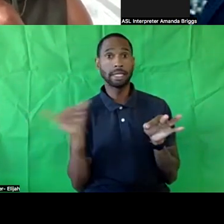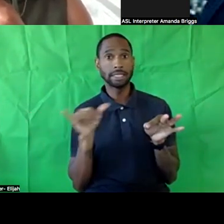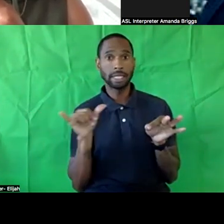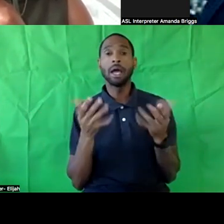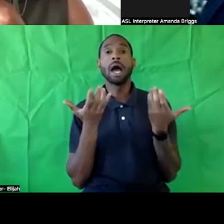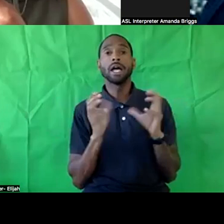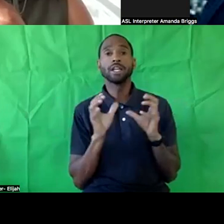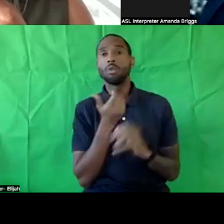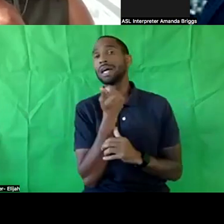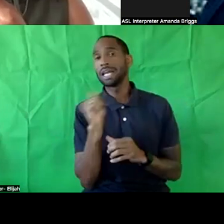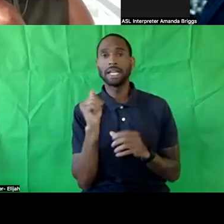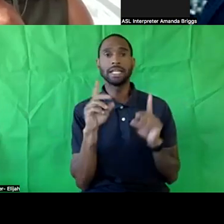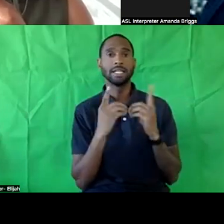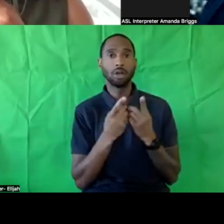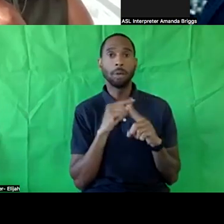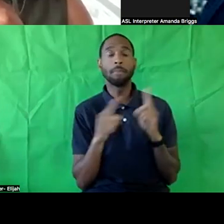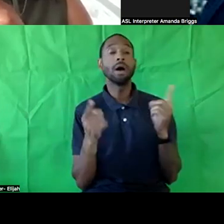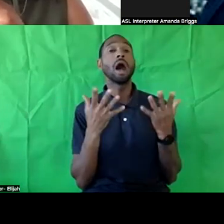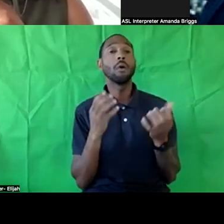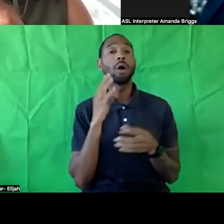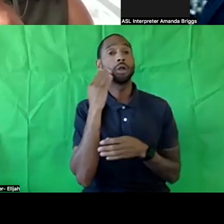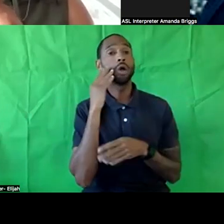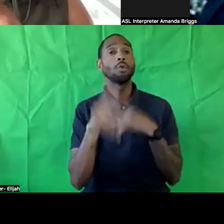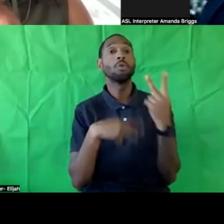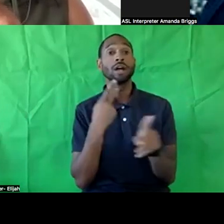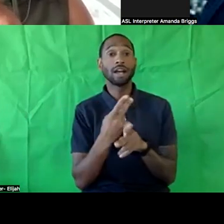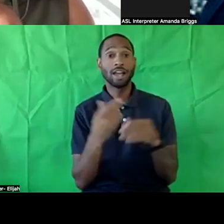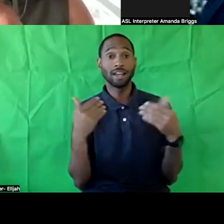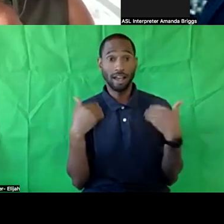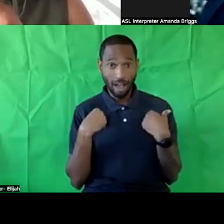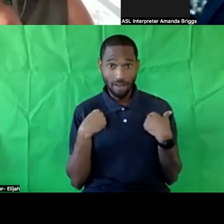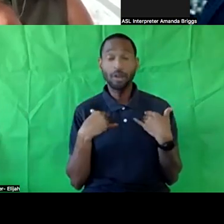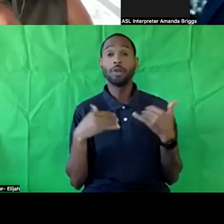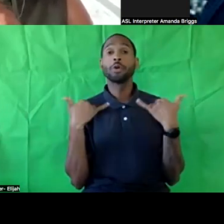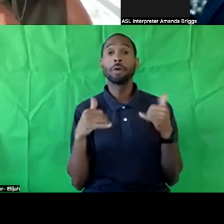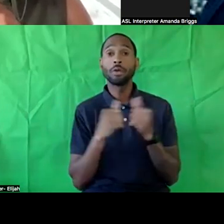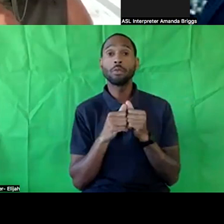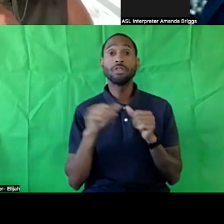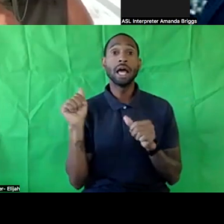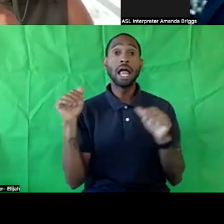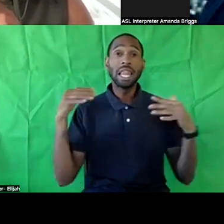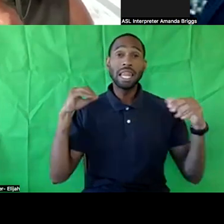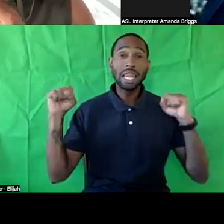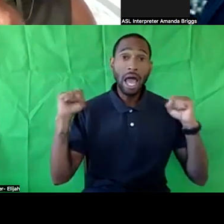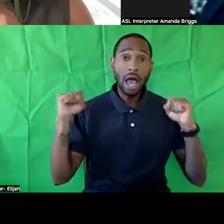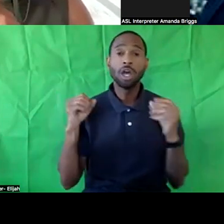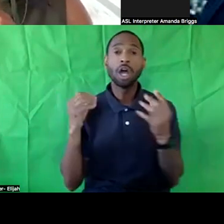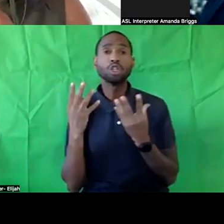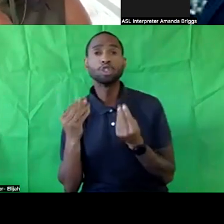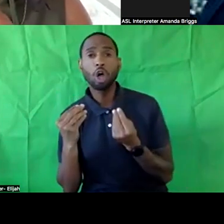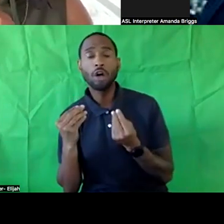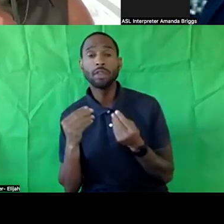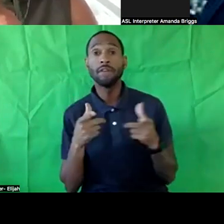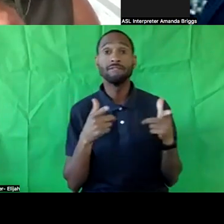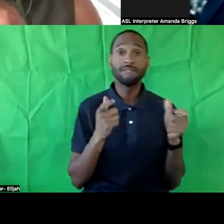any donuts, but I would like to know what kind you have. You're playing with how loud and soft you speak, how fast and how